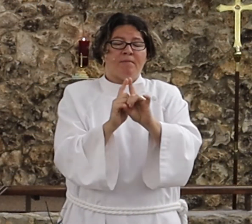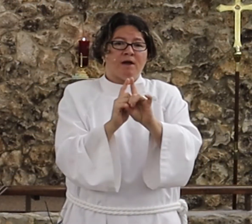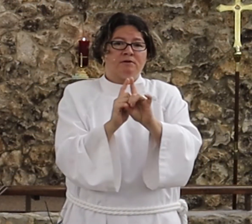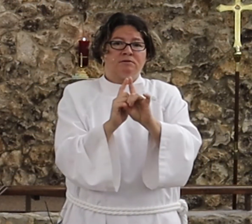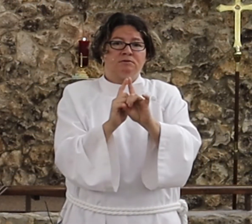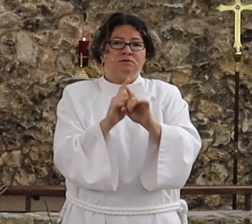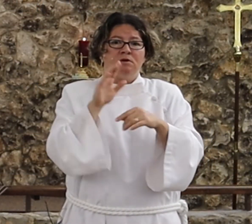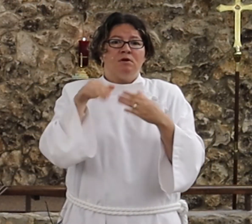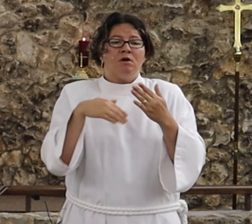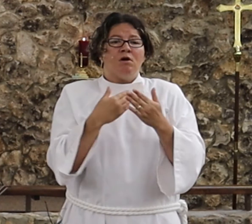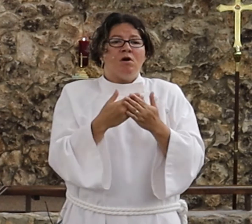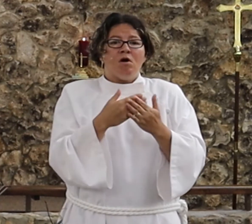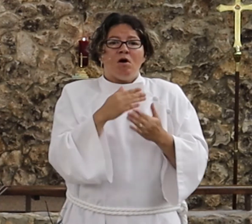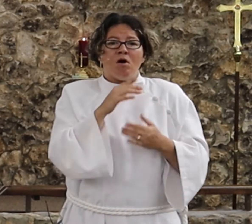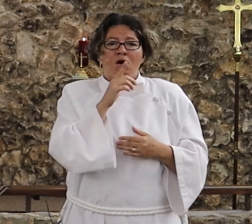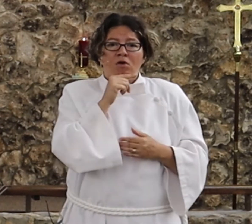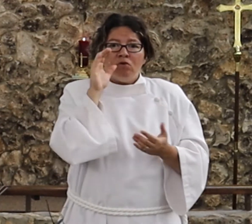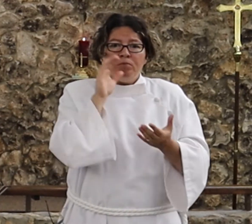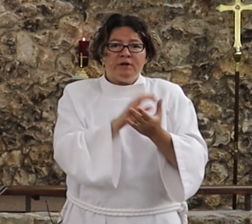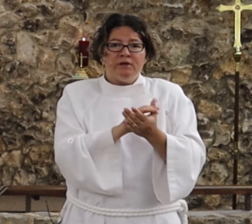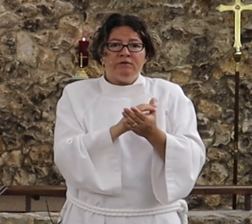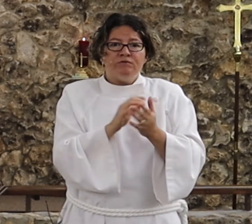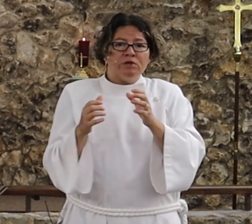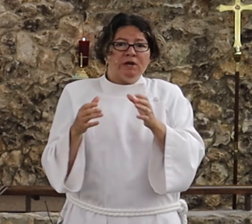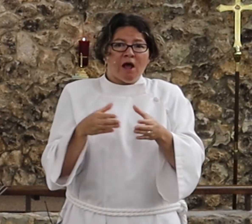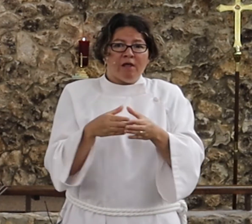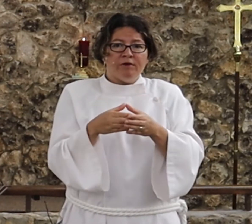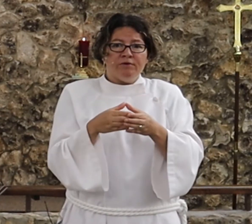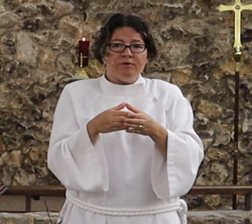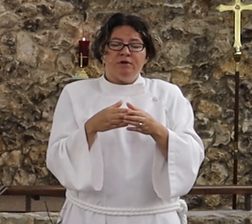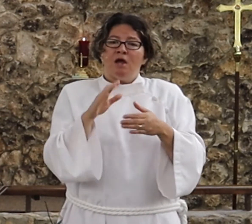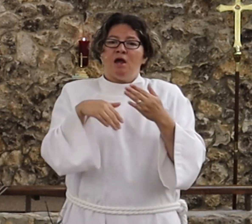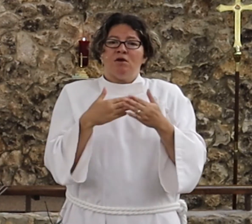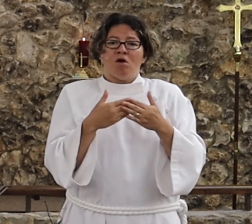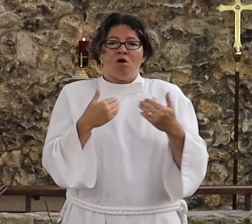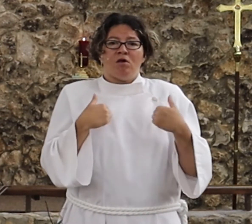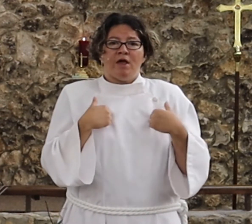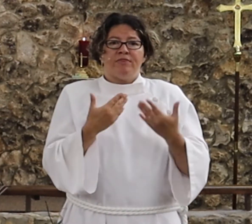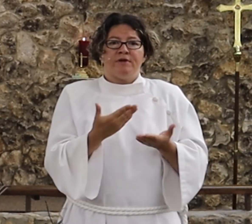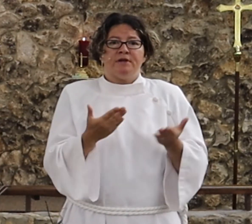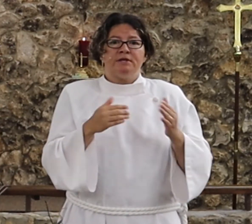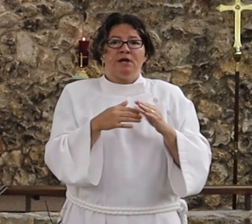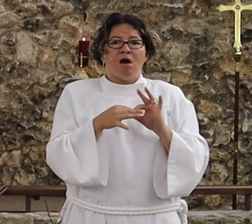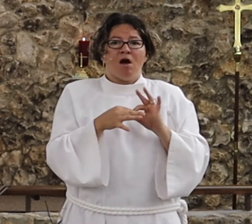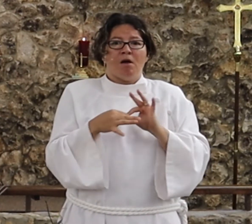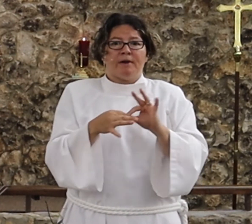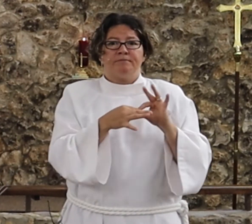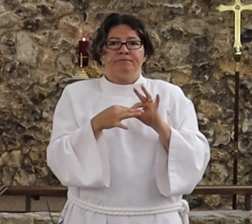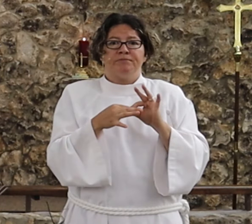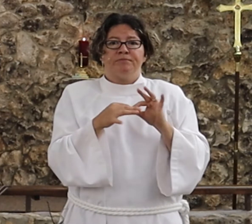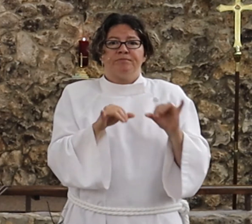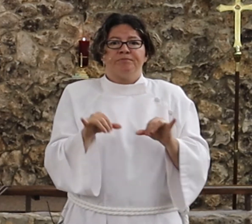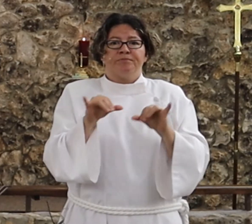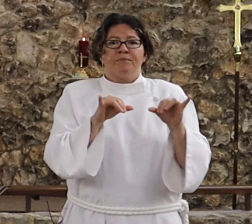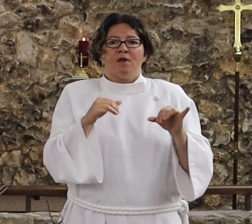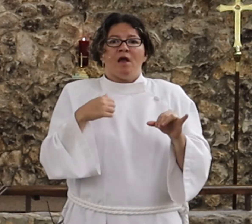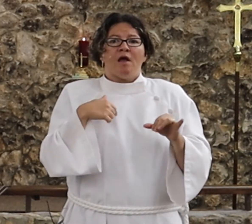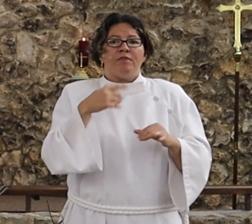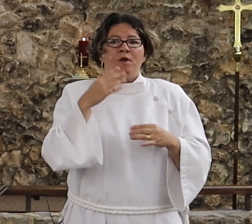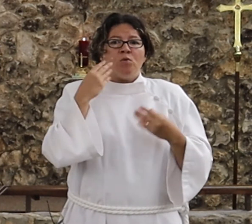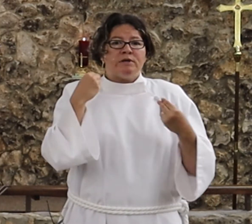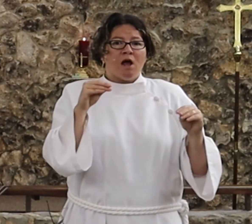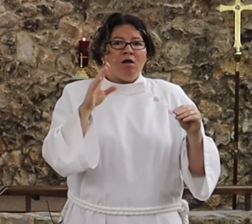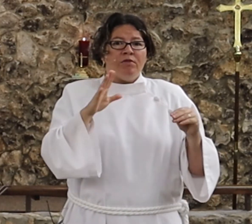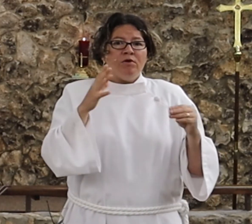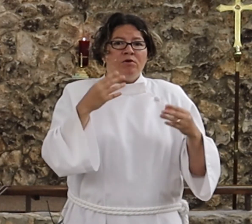by the apostles. All who believed were together, and all had things in common.